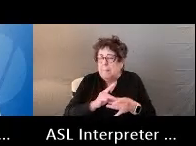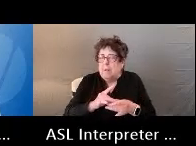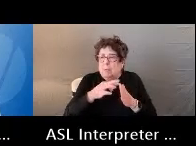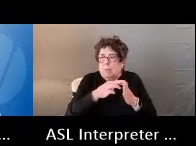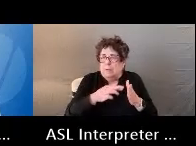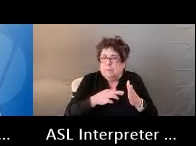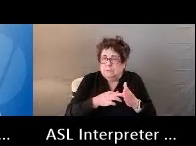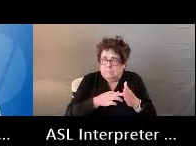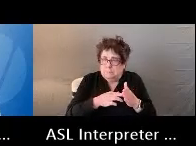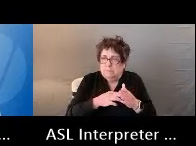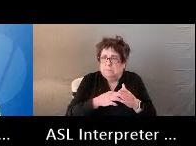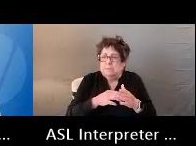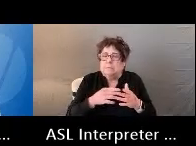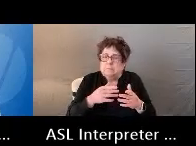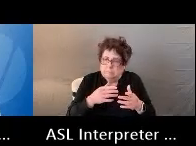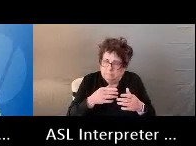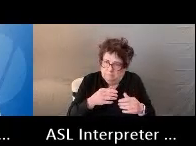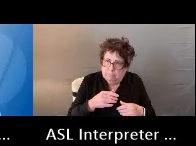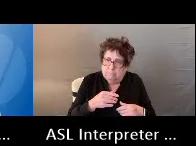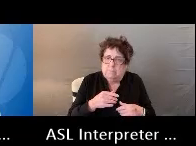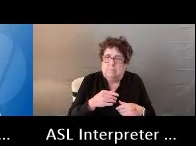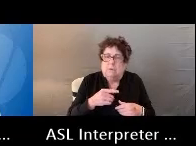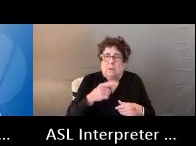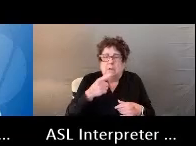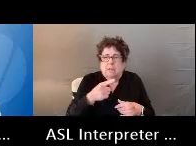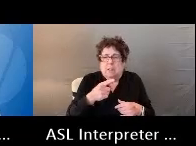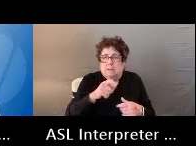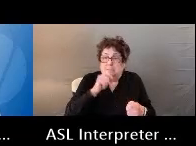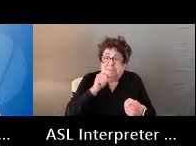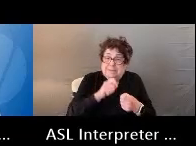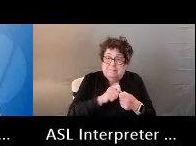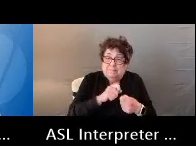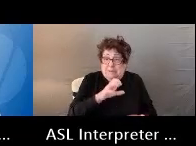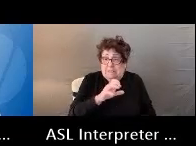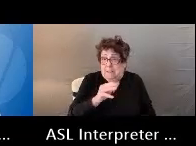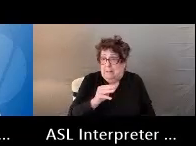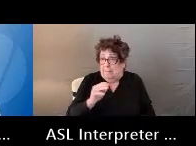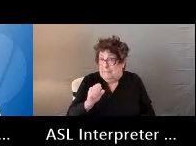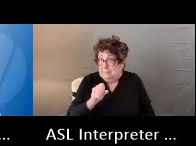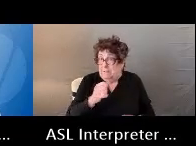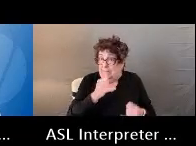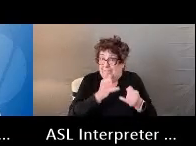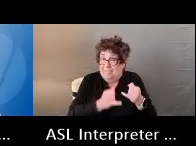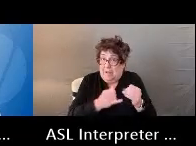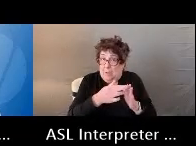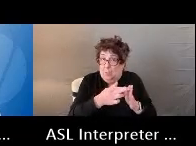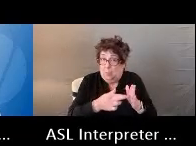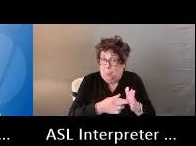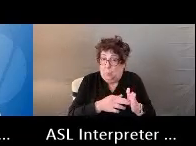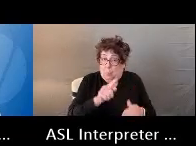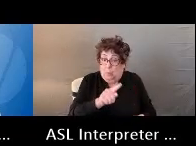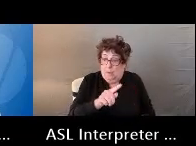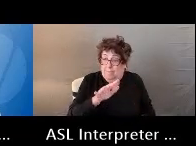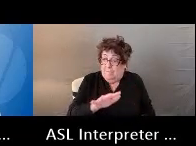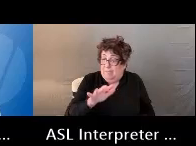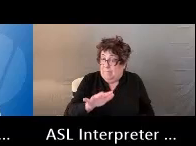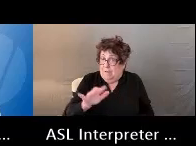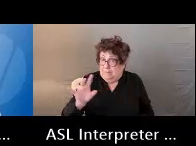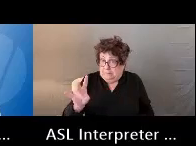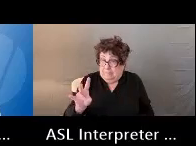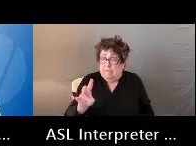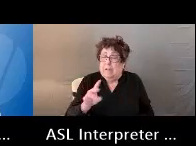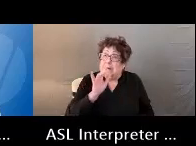specifically the CMS Final Rule, Section 1557, and how this rule mandates